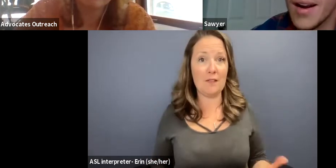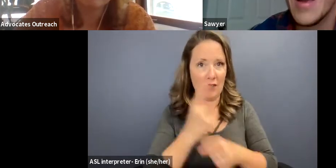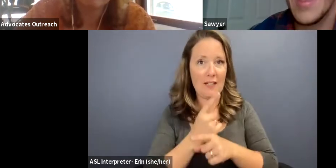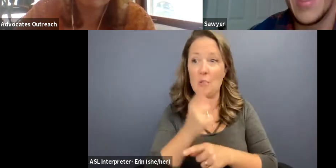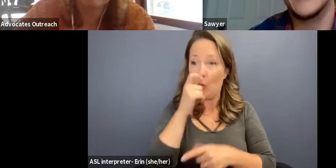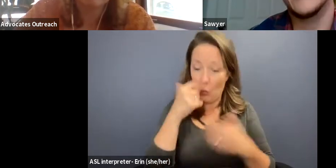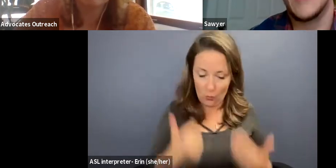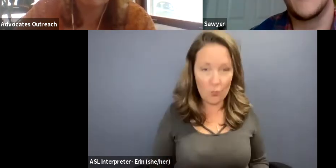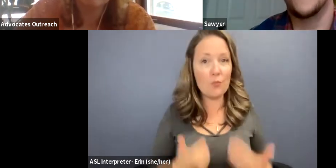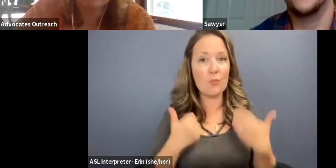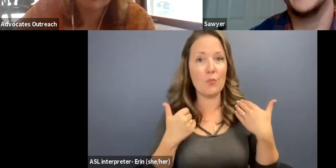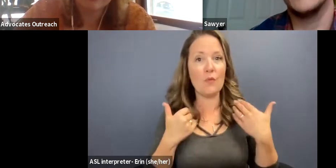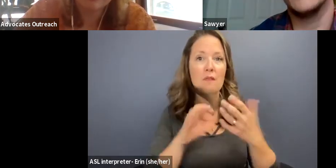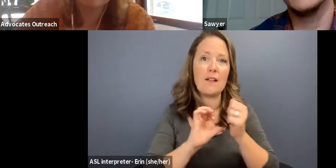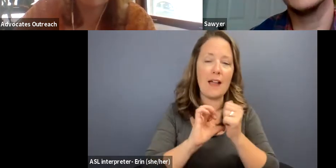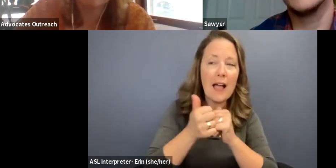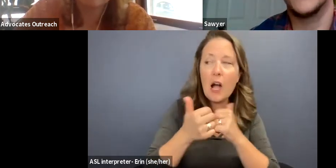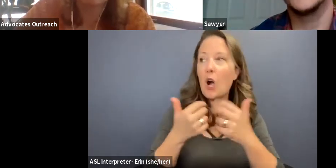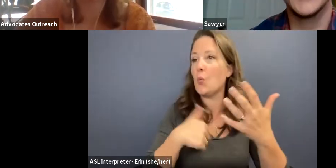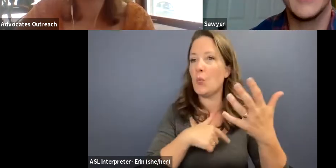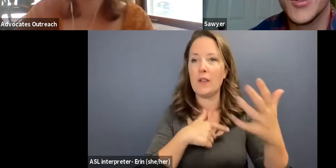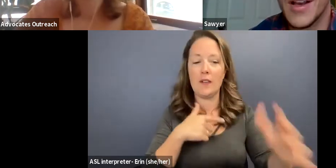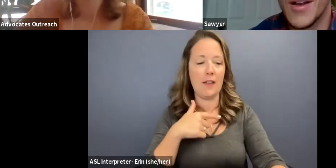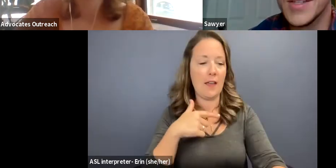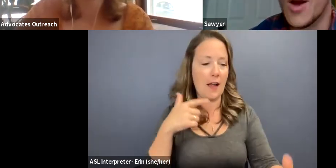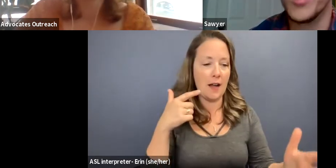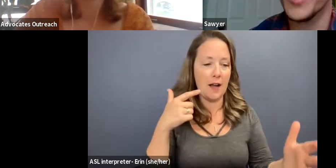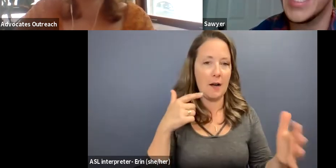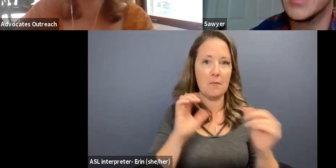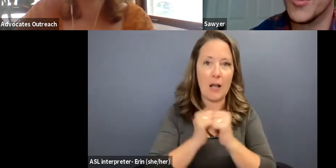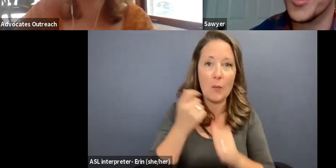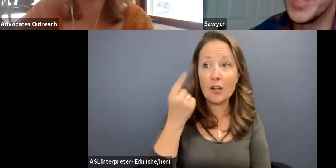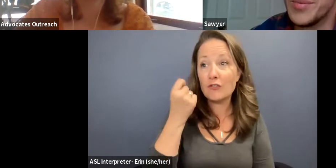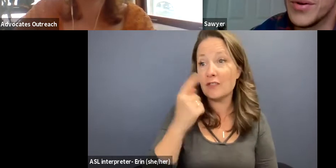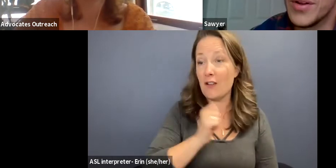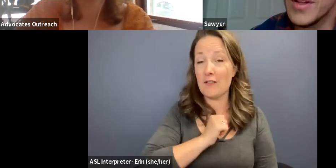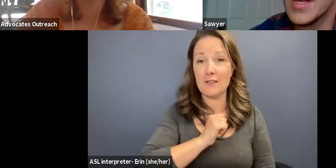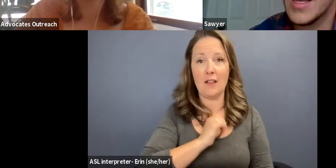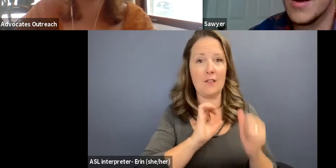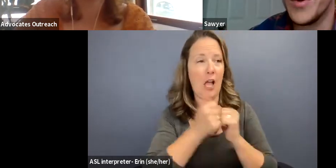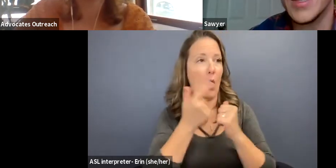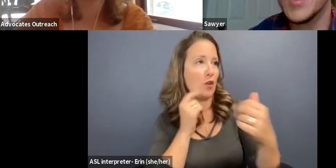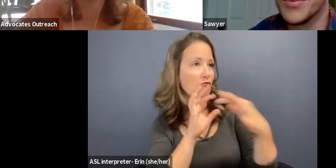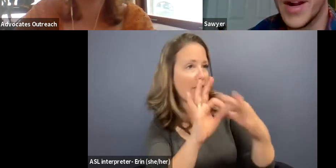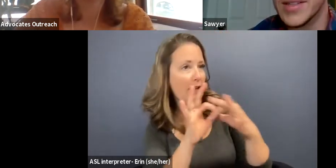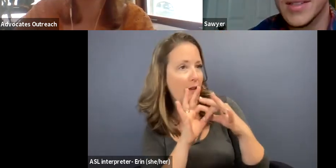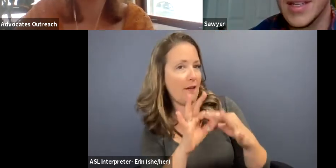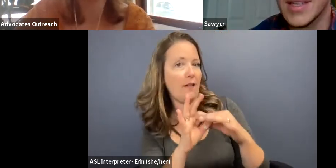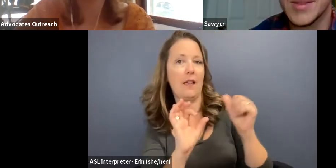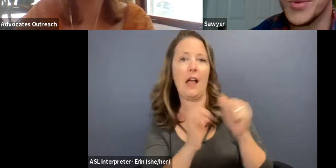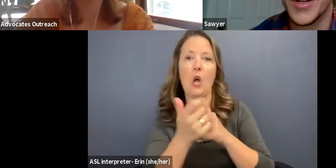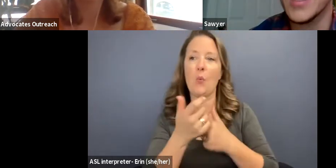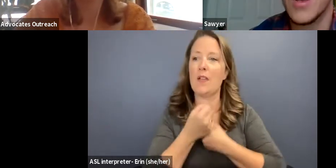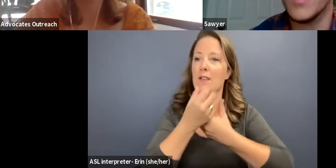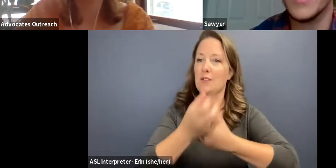how they work, and also like hygiene, like how we take care of ourselves, how we keep ourselves